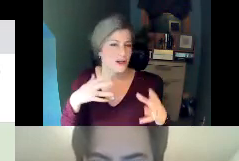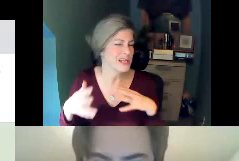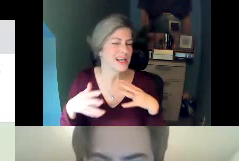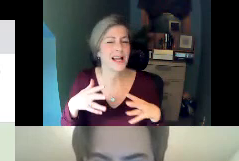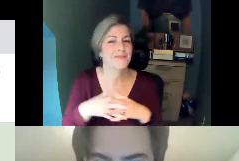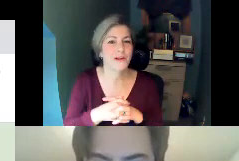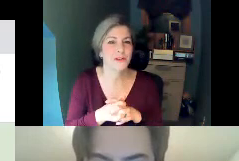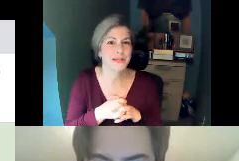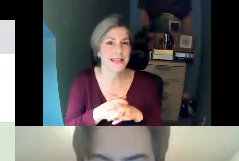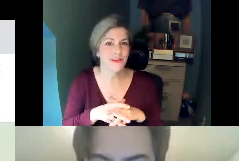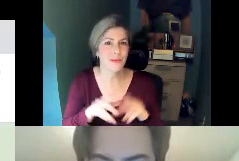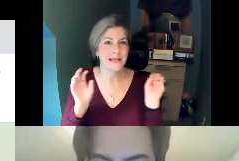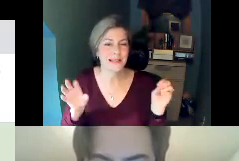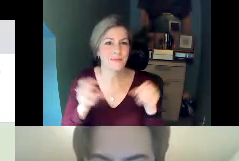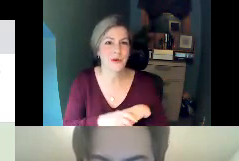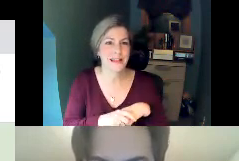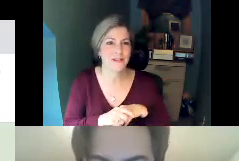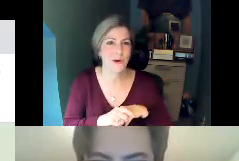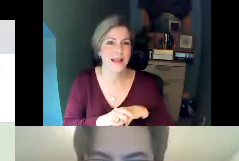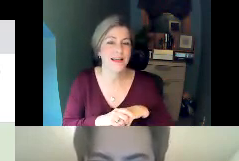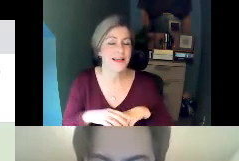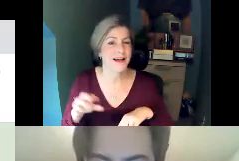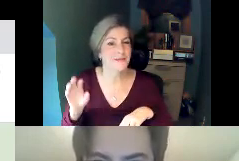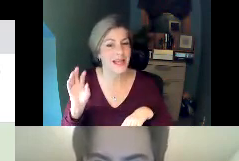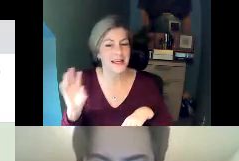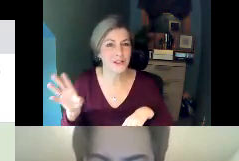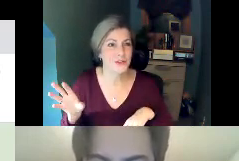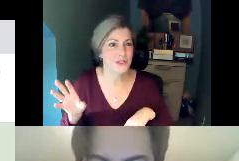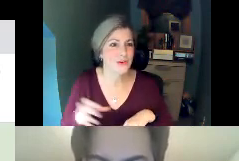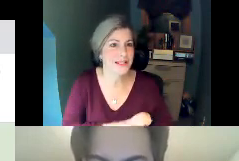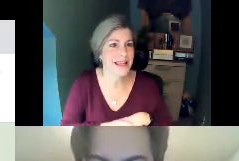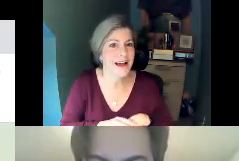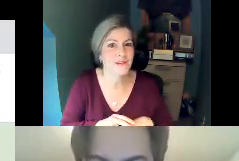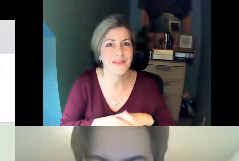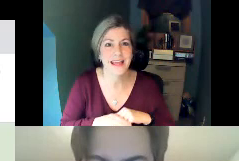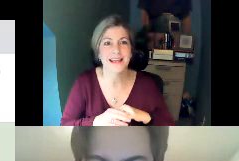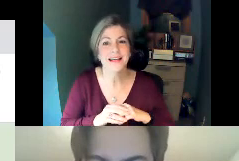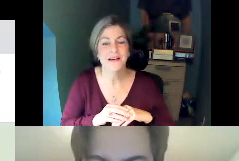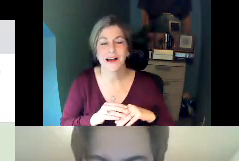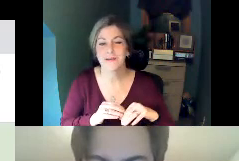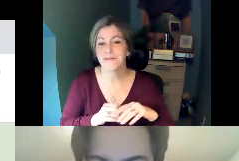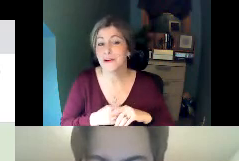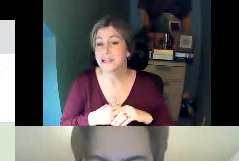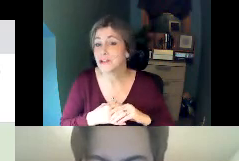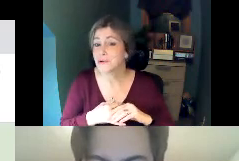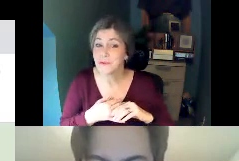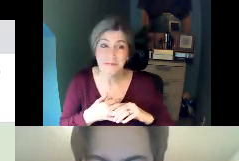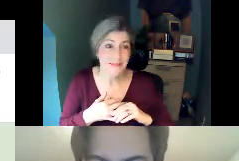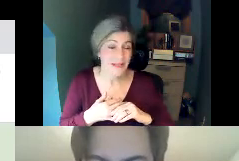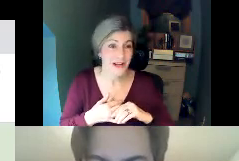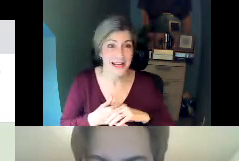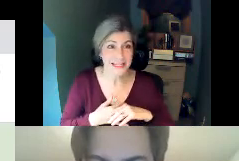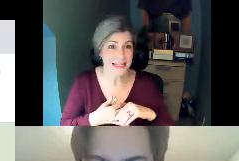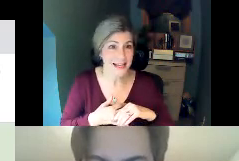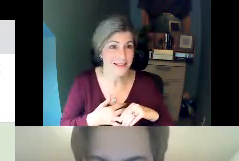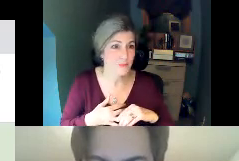that year when you kind of all do it together. But at some point, that's why that is your student's account. They very soon, if